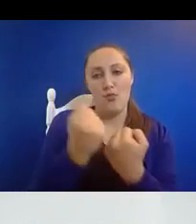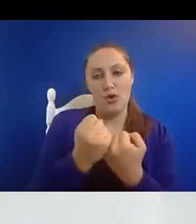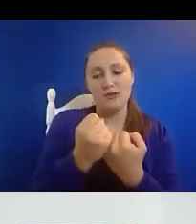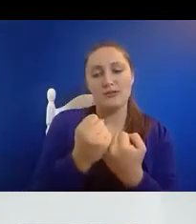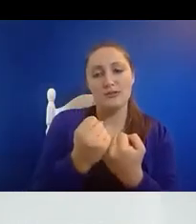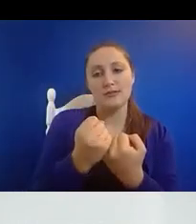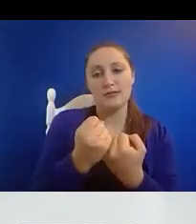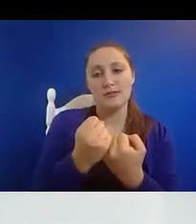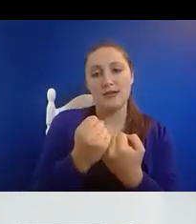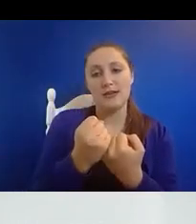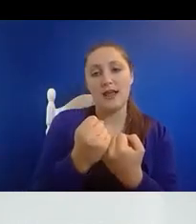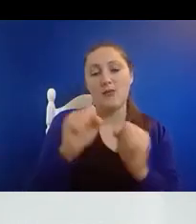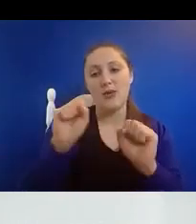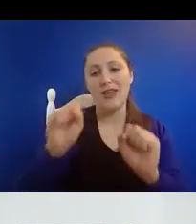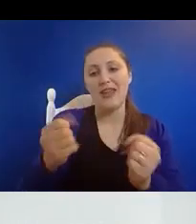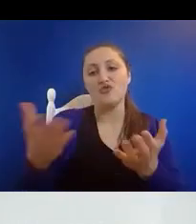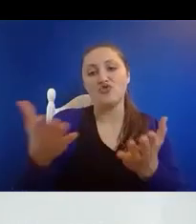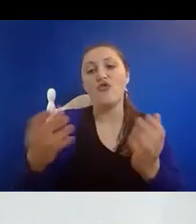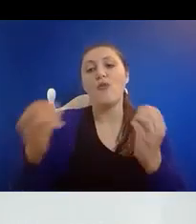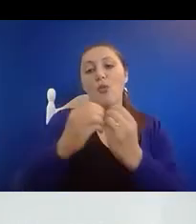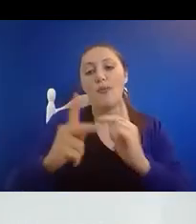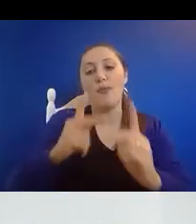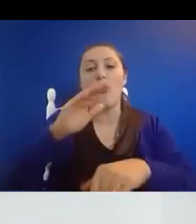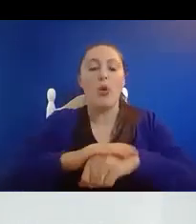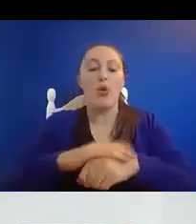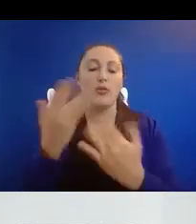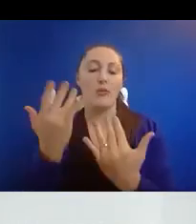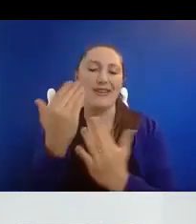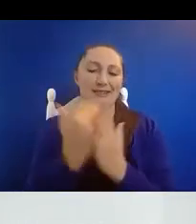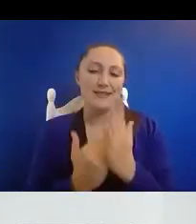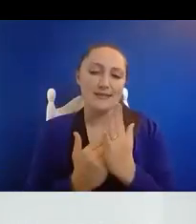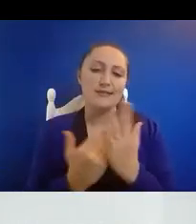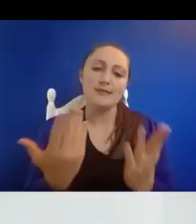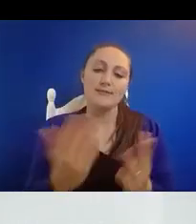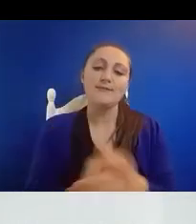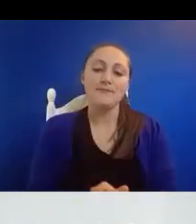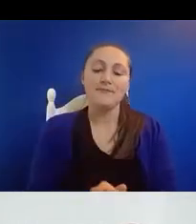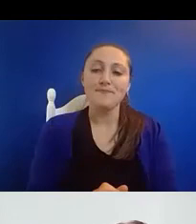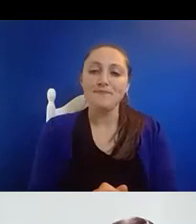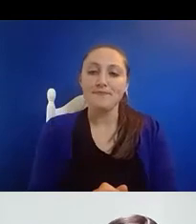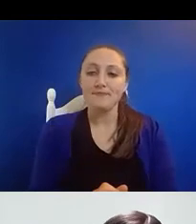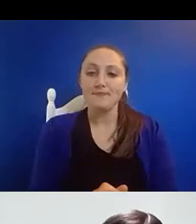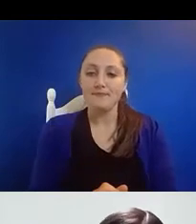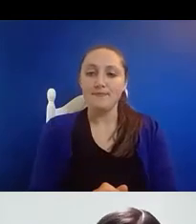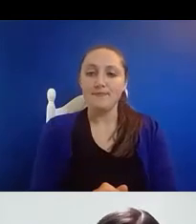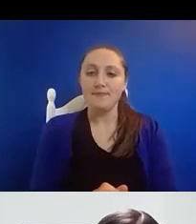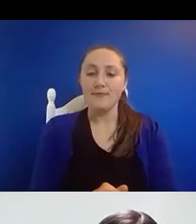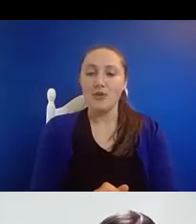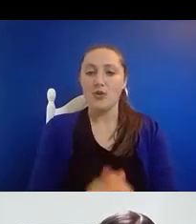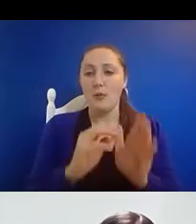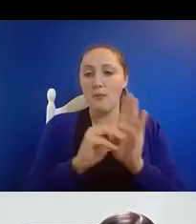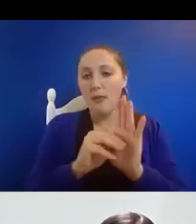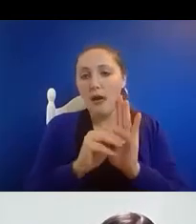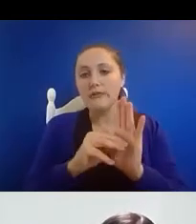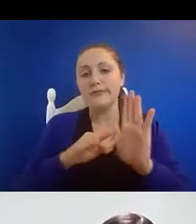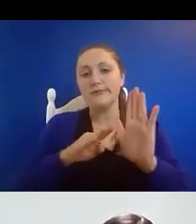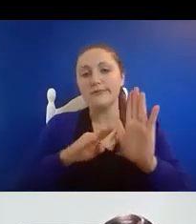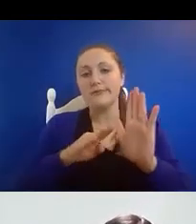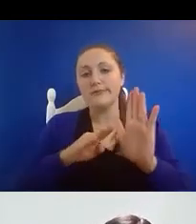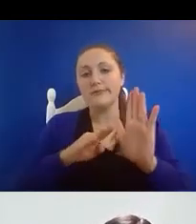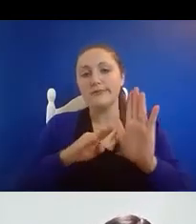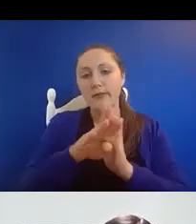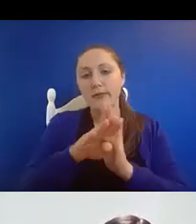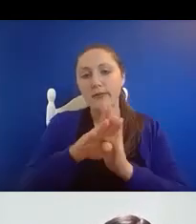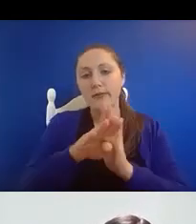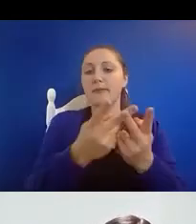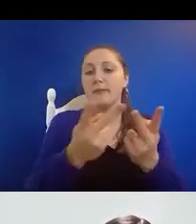to serve more people off the waiting list. So these models have all been developed in places